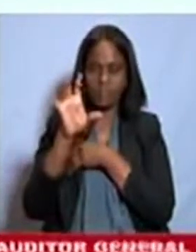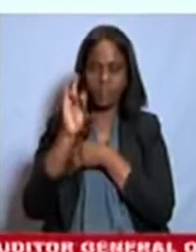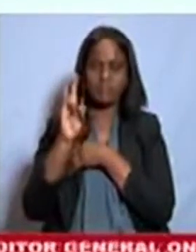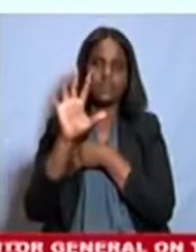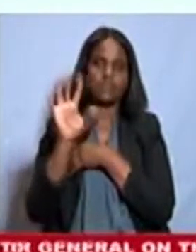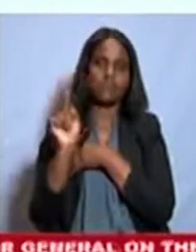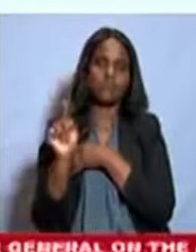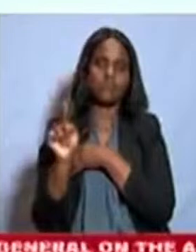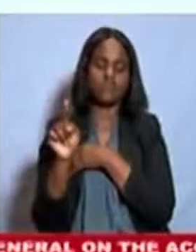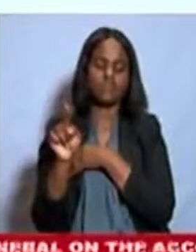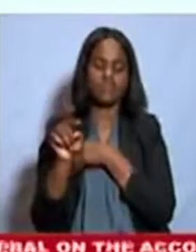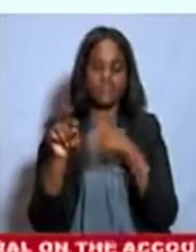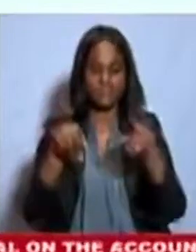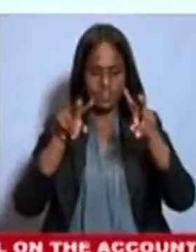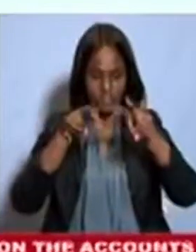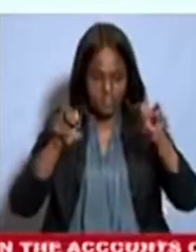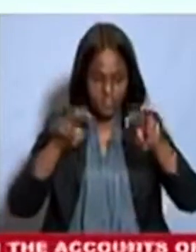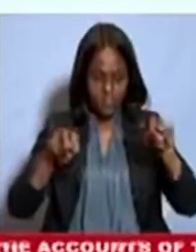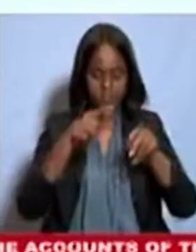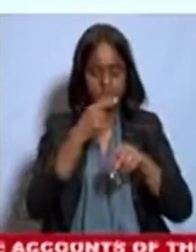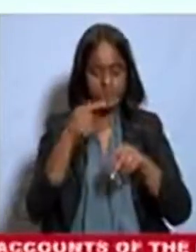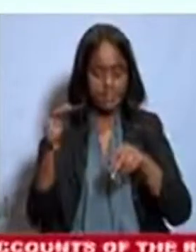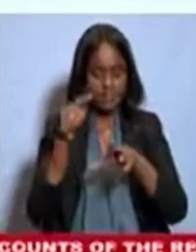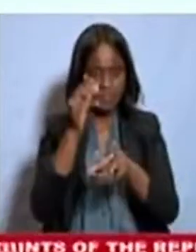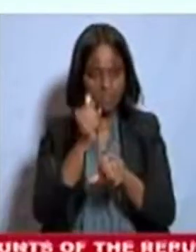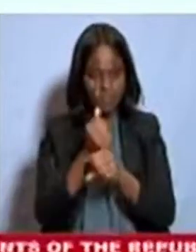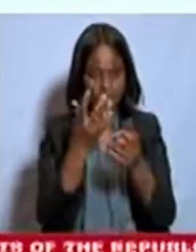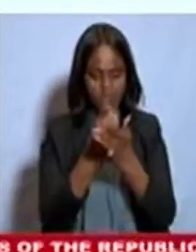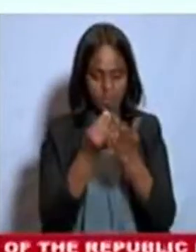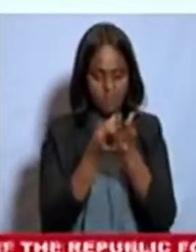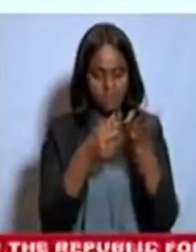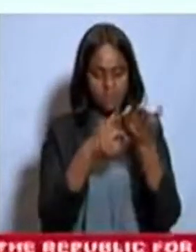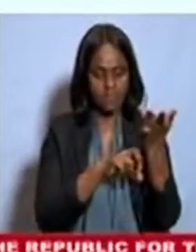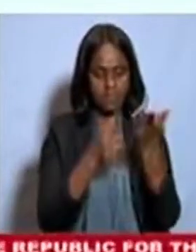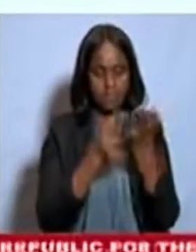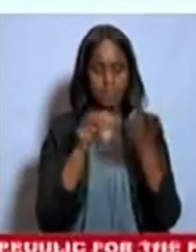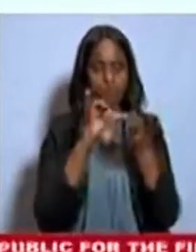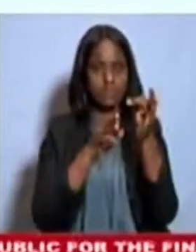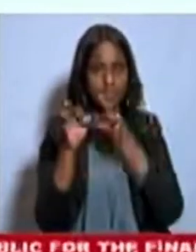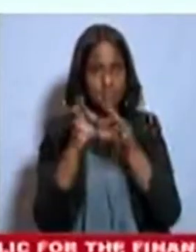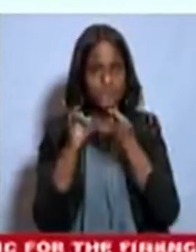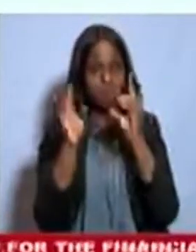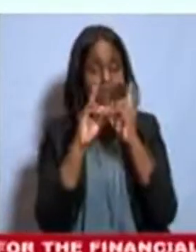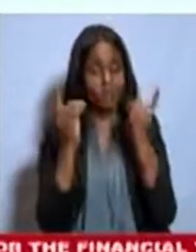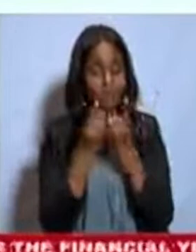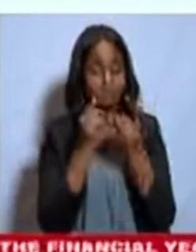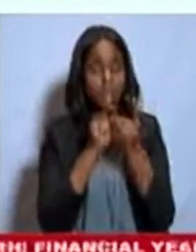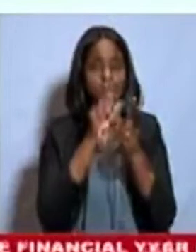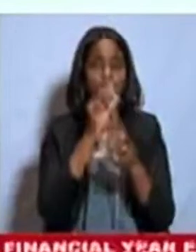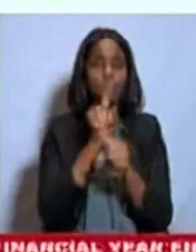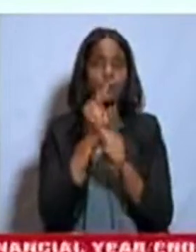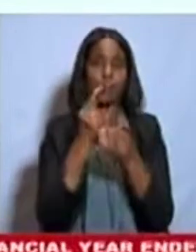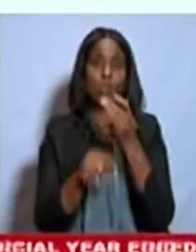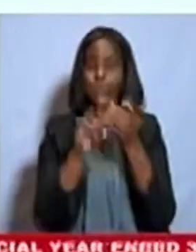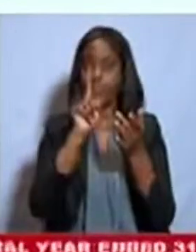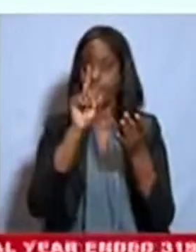477,575. A scrutiny of goods received vouchers and delivery notes revealed that the districts received